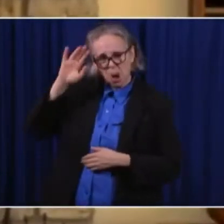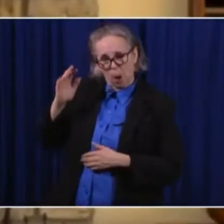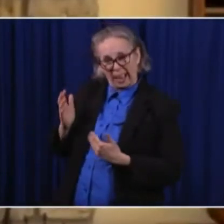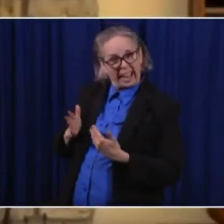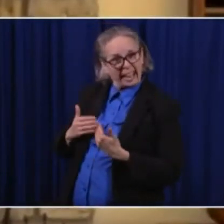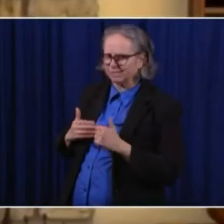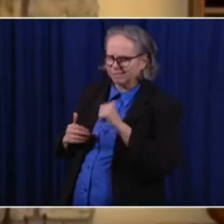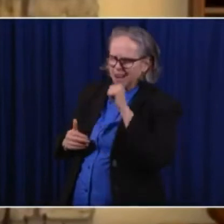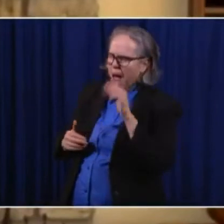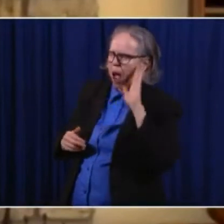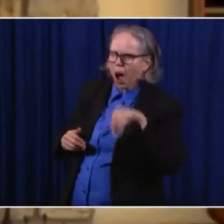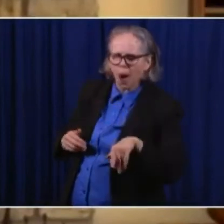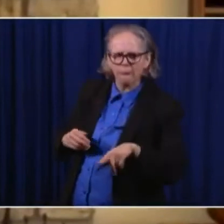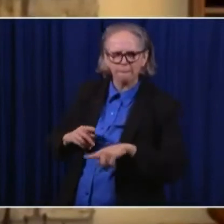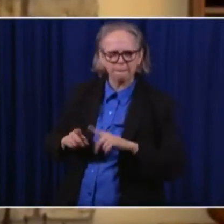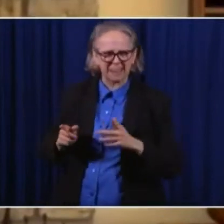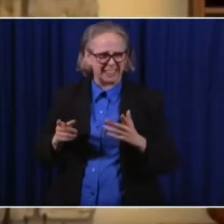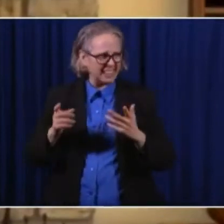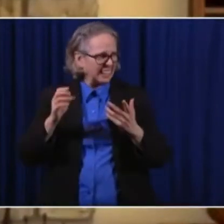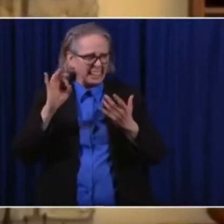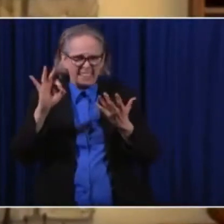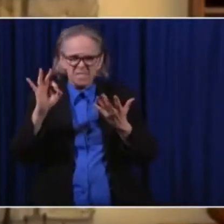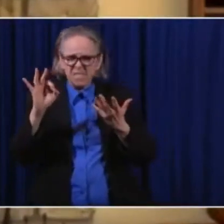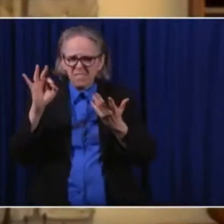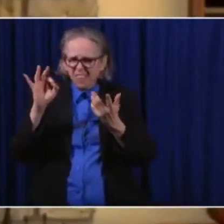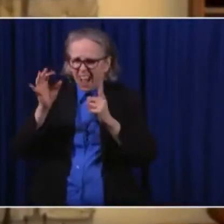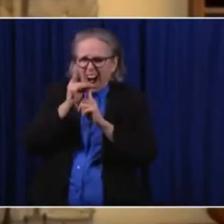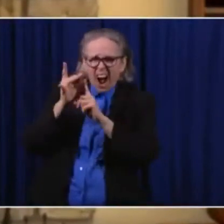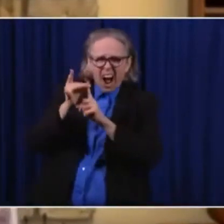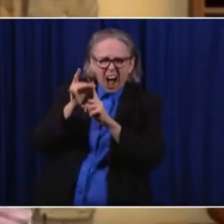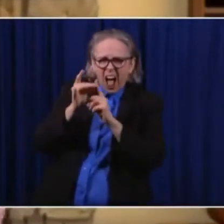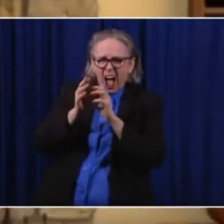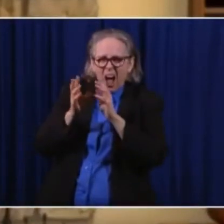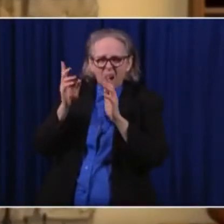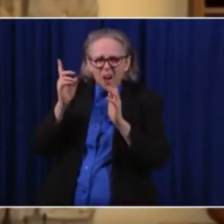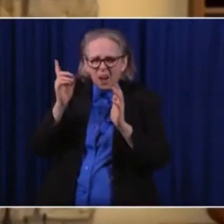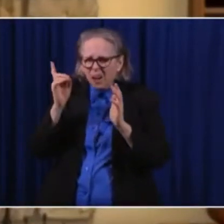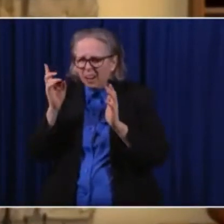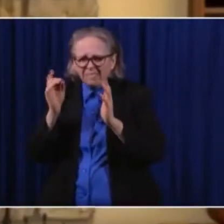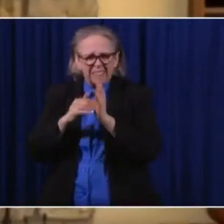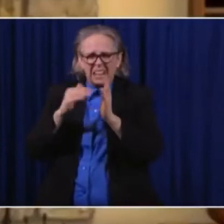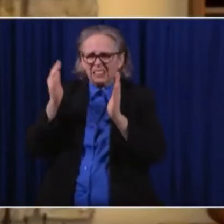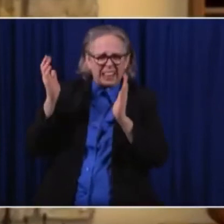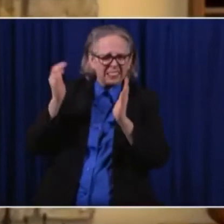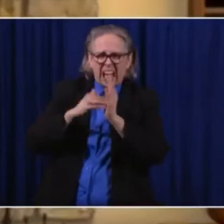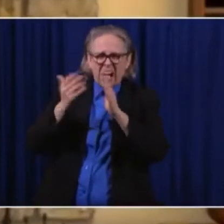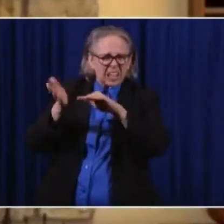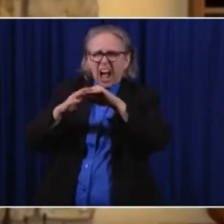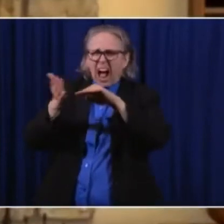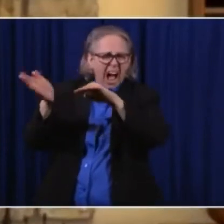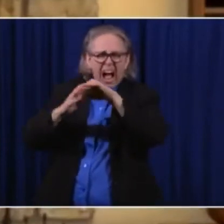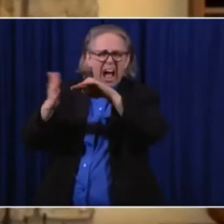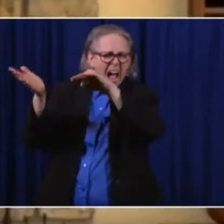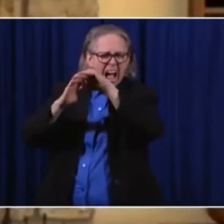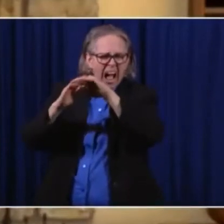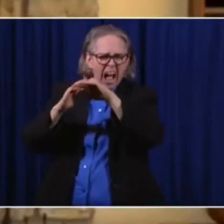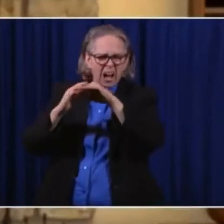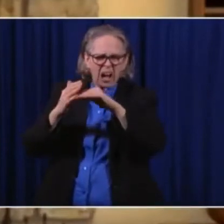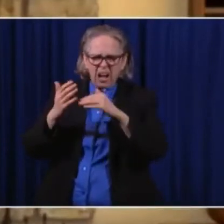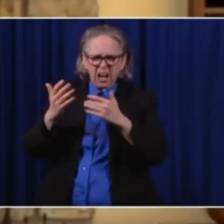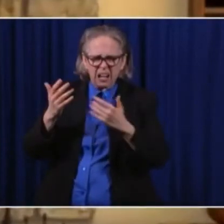as 7,000 cases a day, 7,000 new cases a day, I mean, you